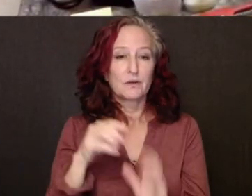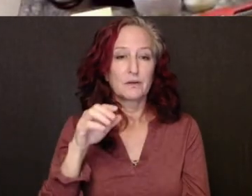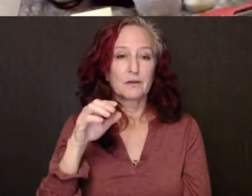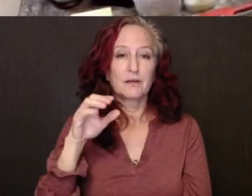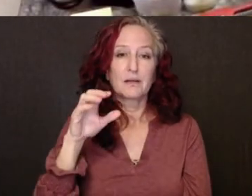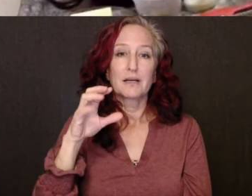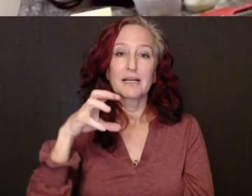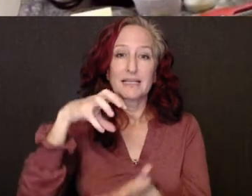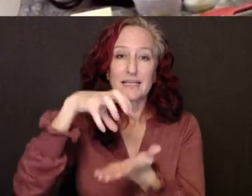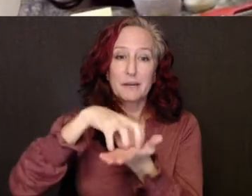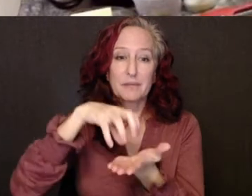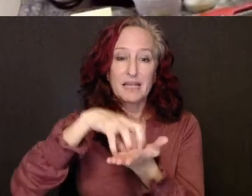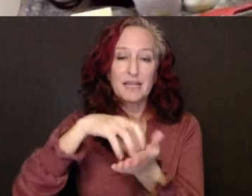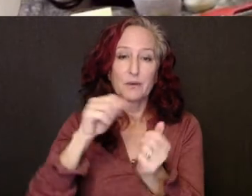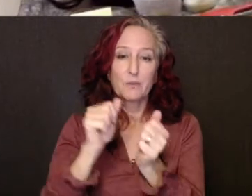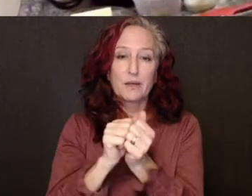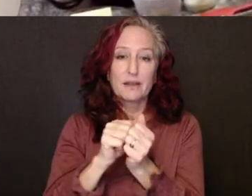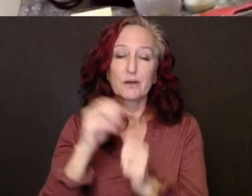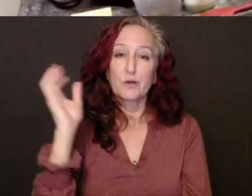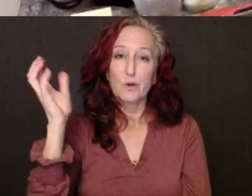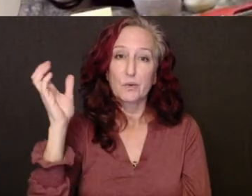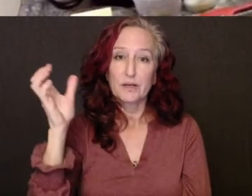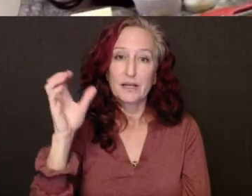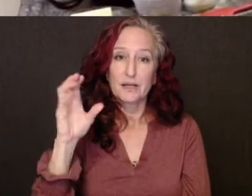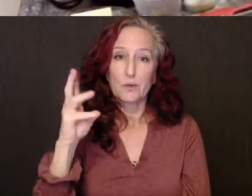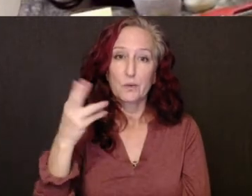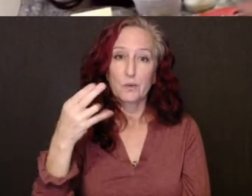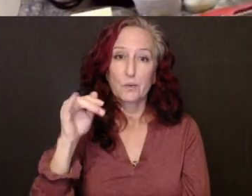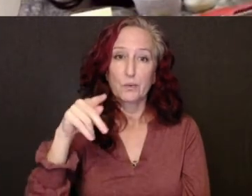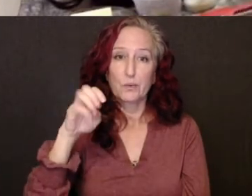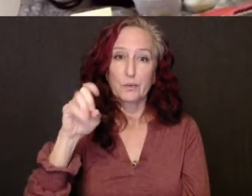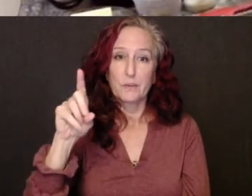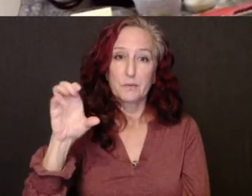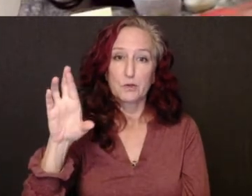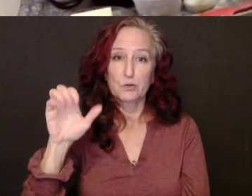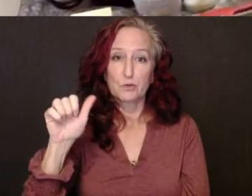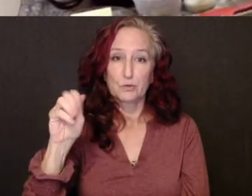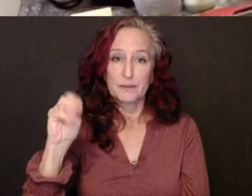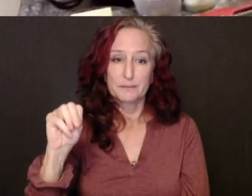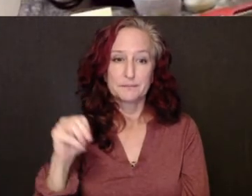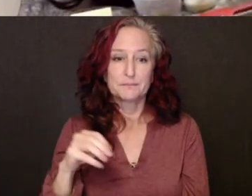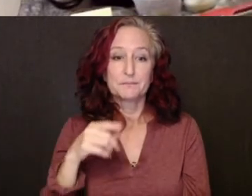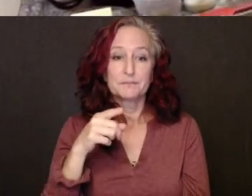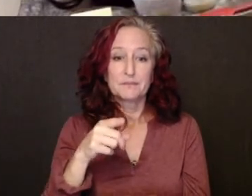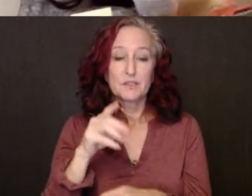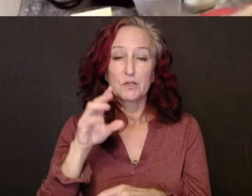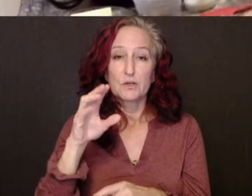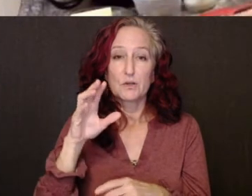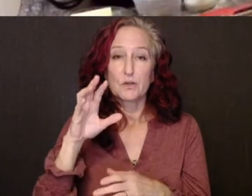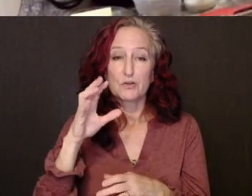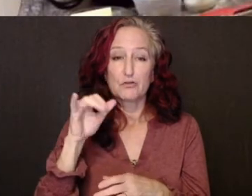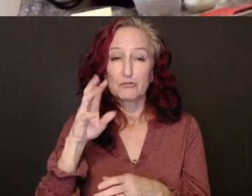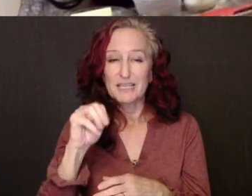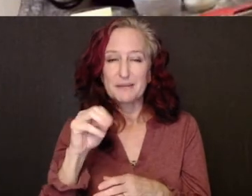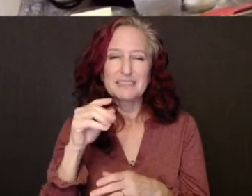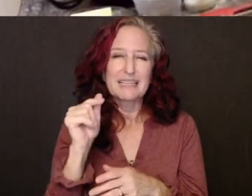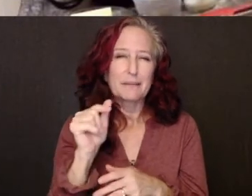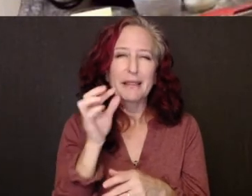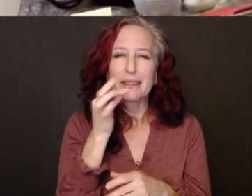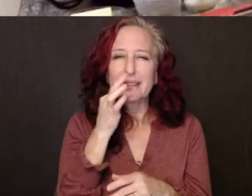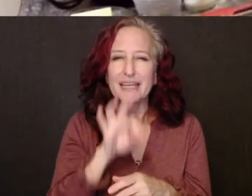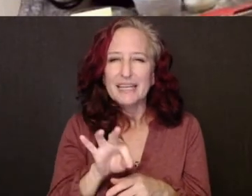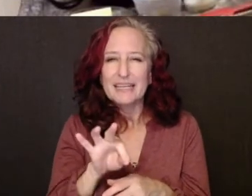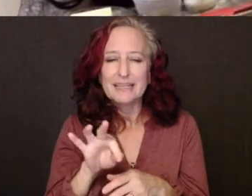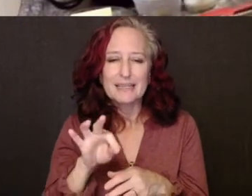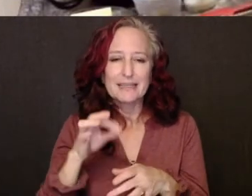through there, and it'll give you that little churro top. I also have here